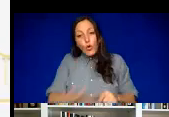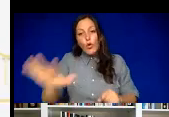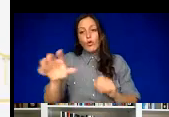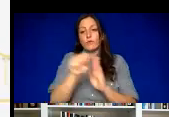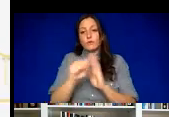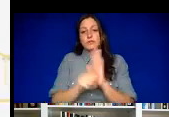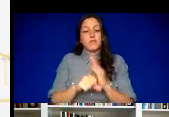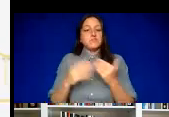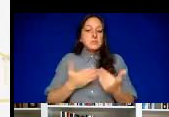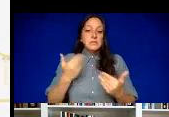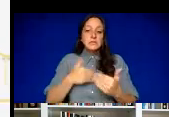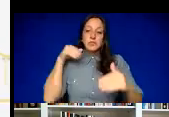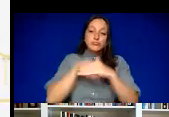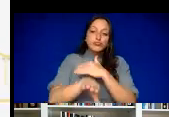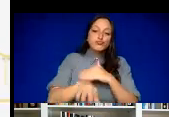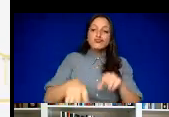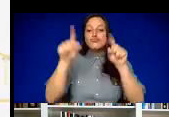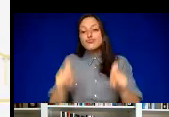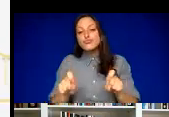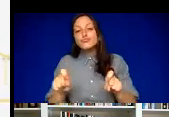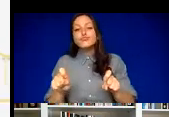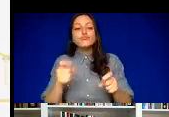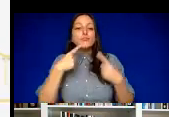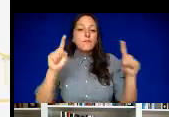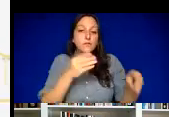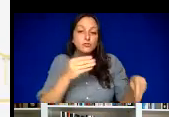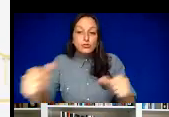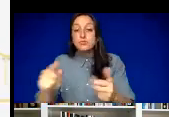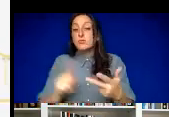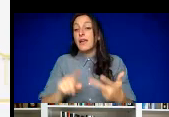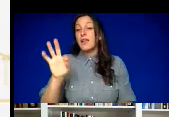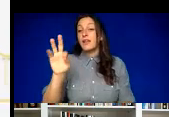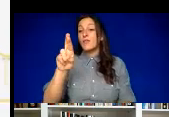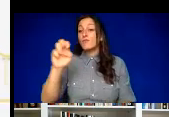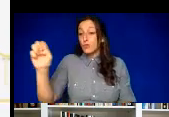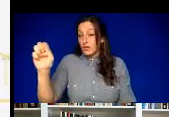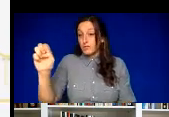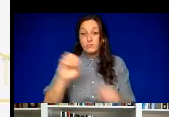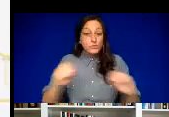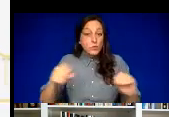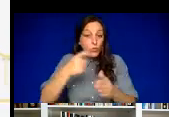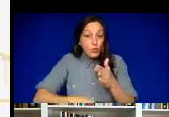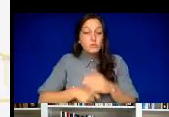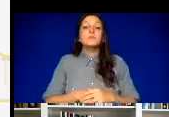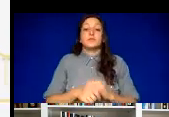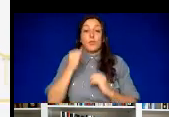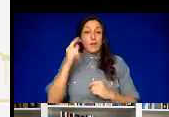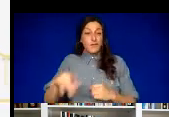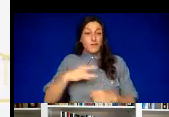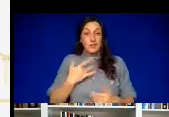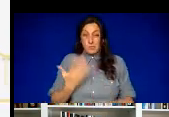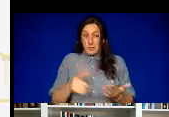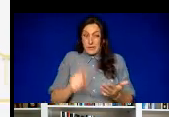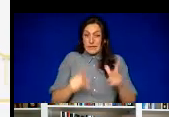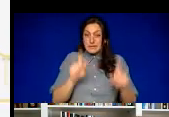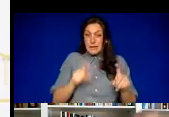are easy, they are efficient, and they are free. So anybody who feels like they need a test for any of the reasons I just discussed, we would encourage people to